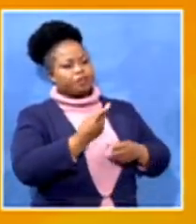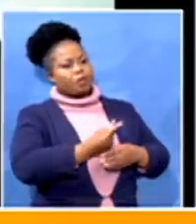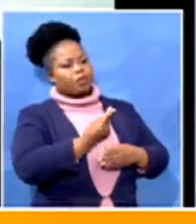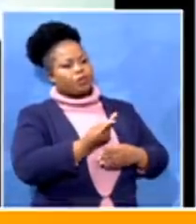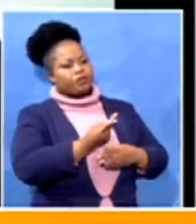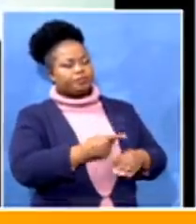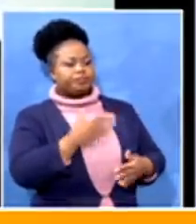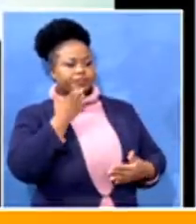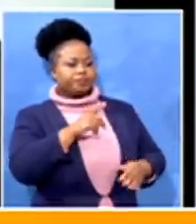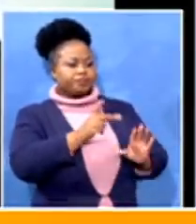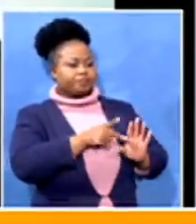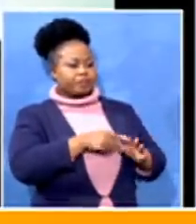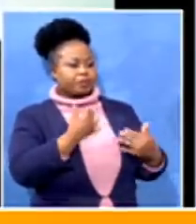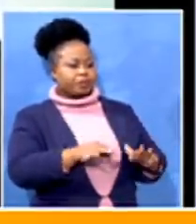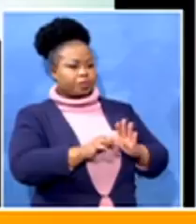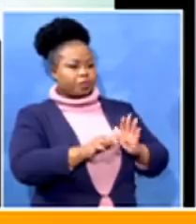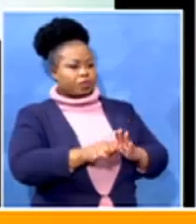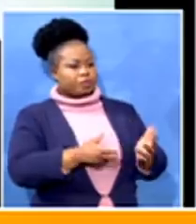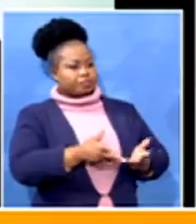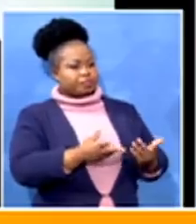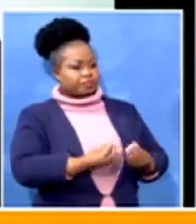participating in this very important conversation.